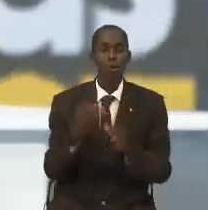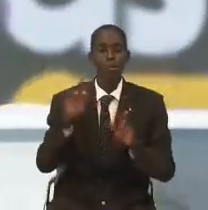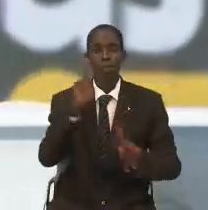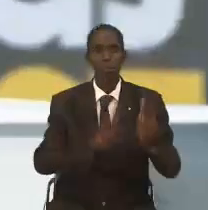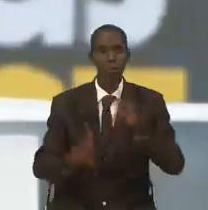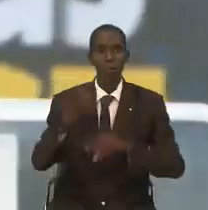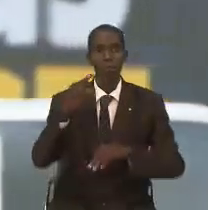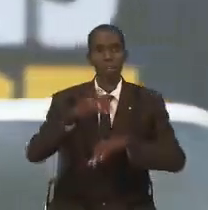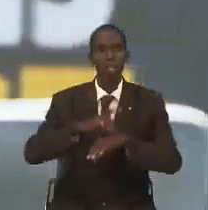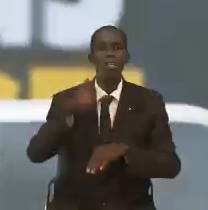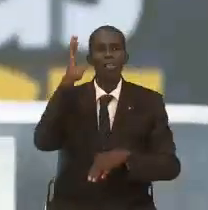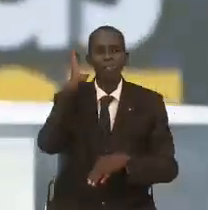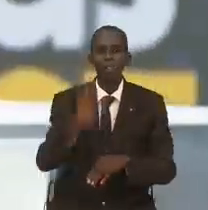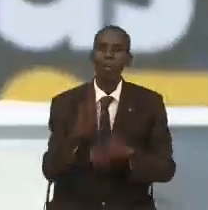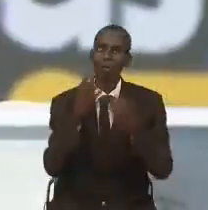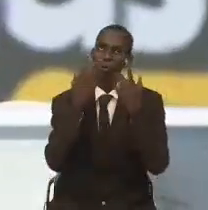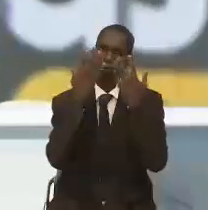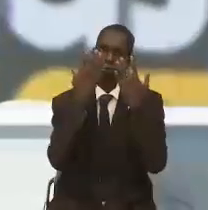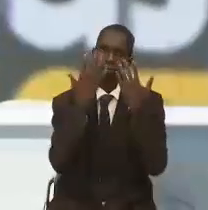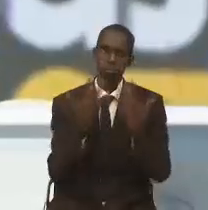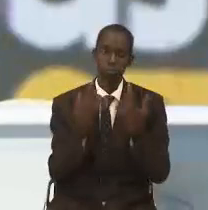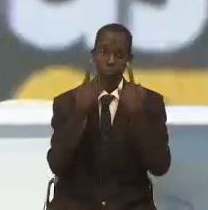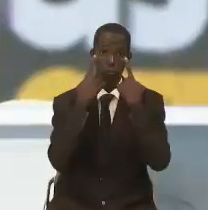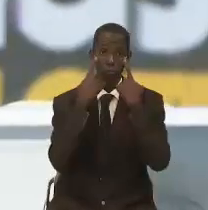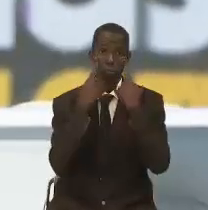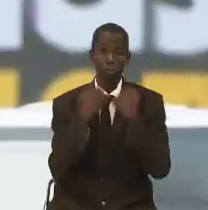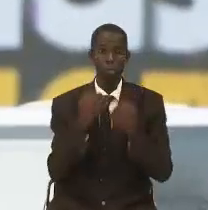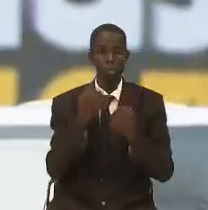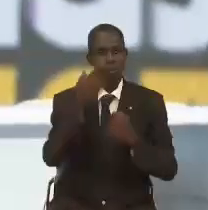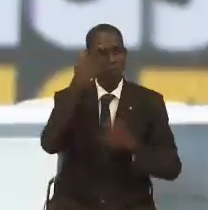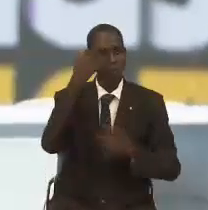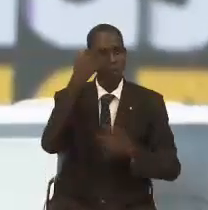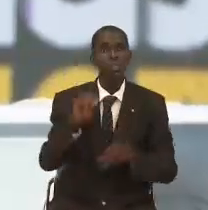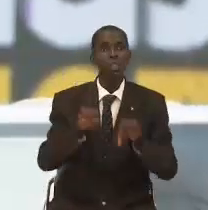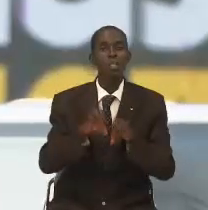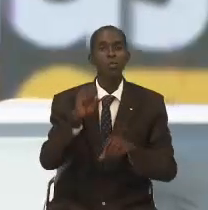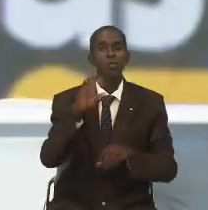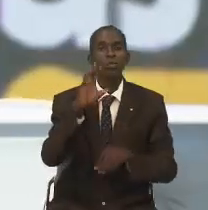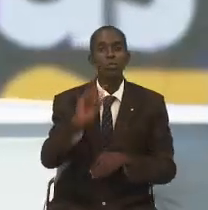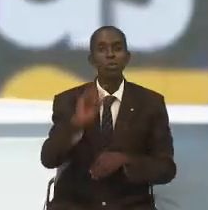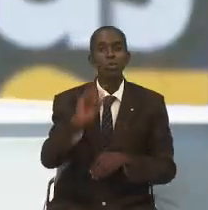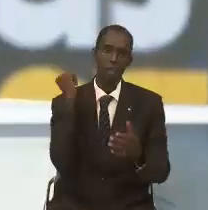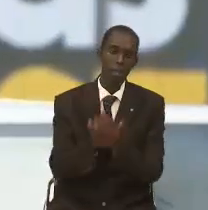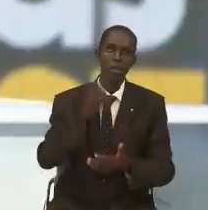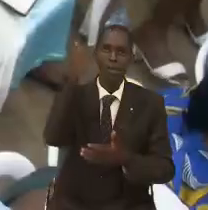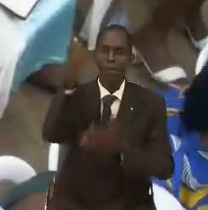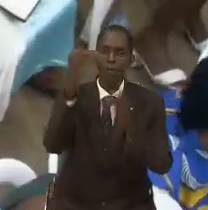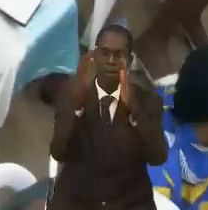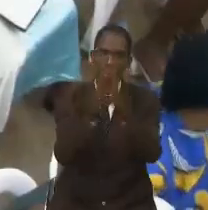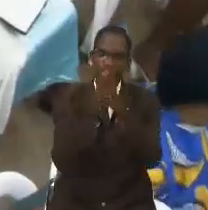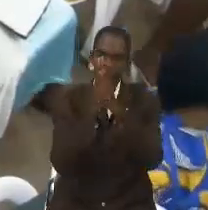wail because of him. Even so, amen. Somebody there shout, amen.